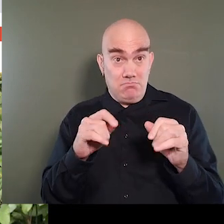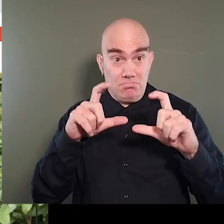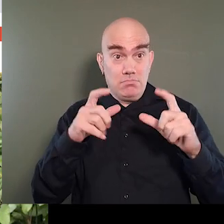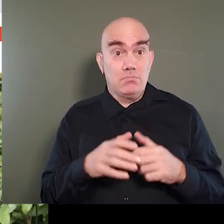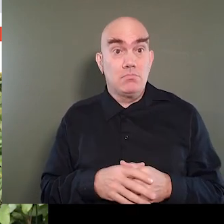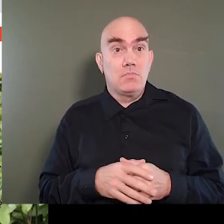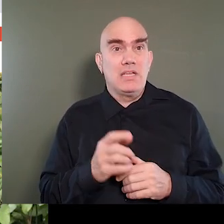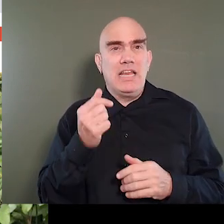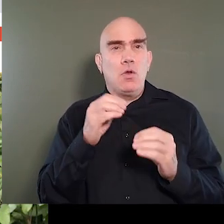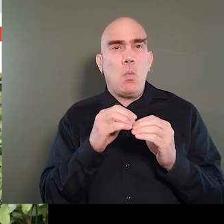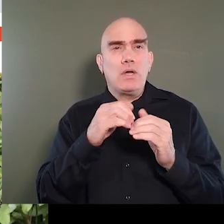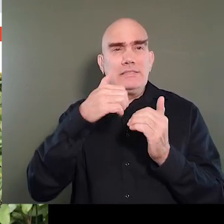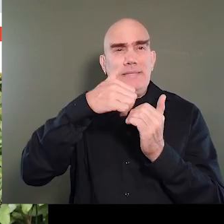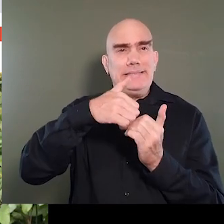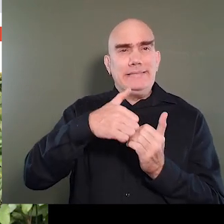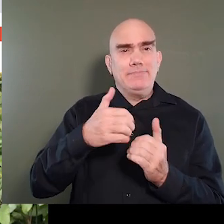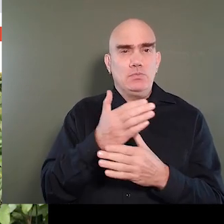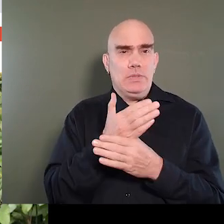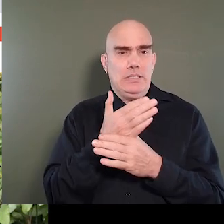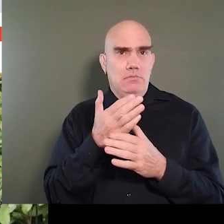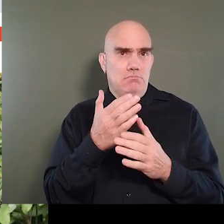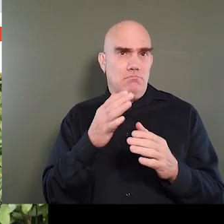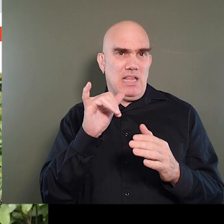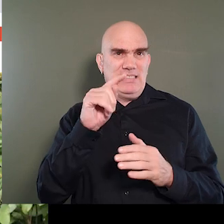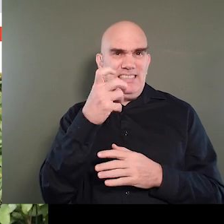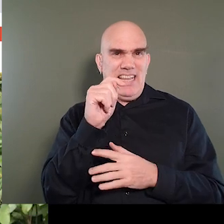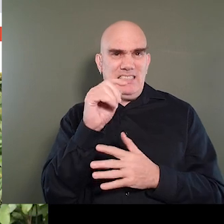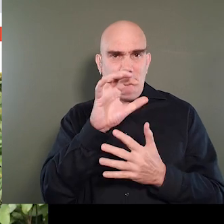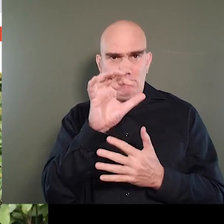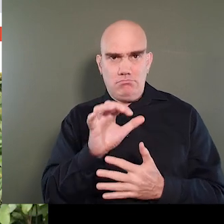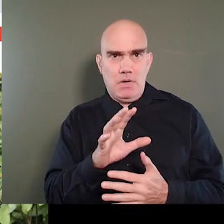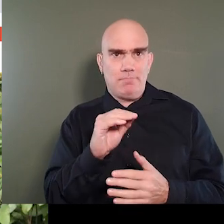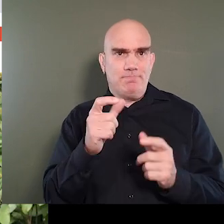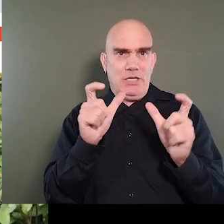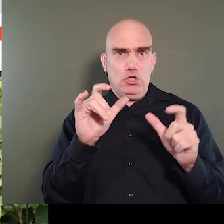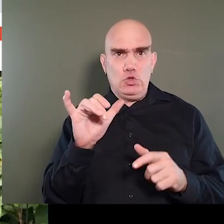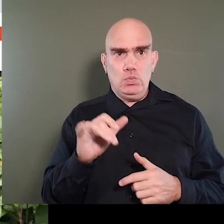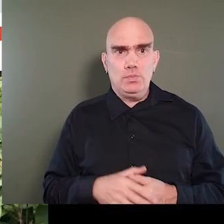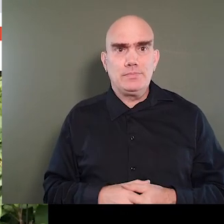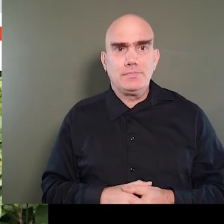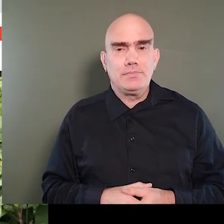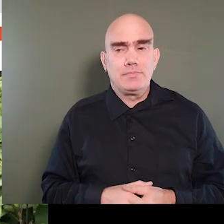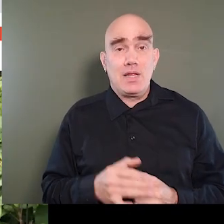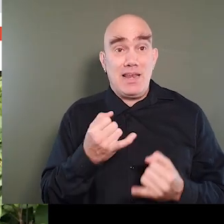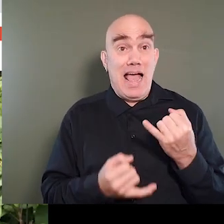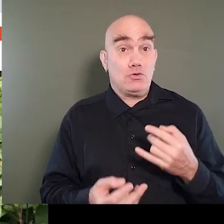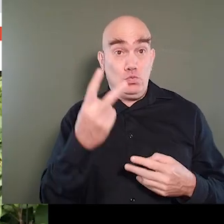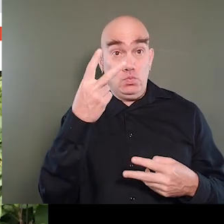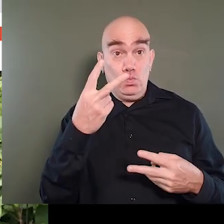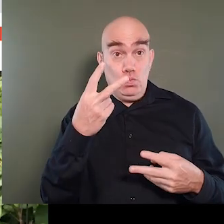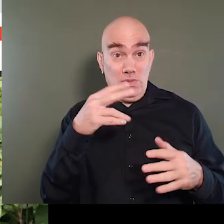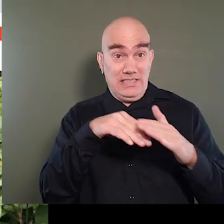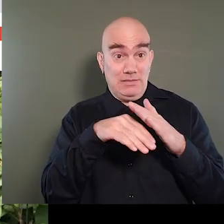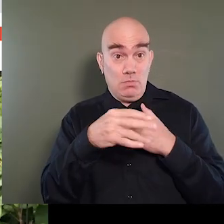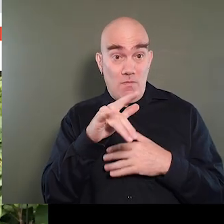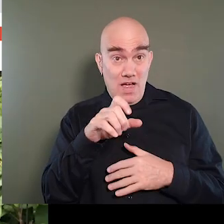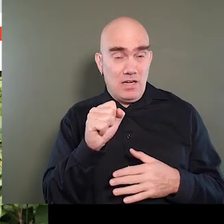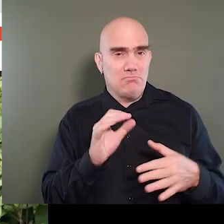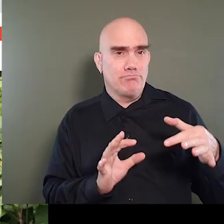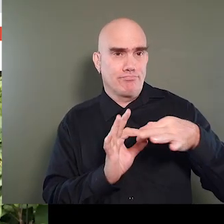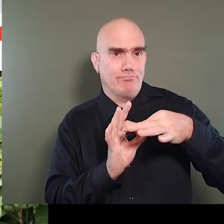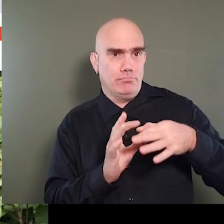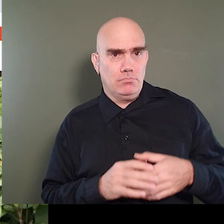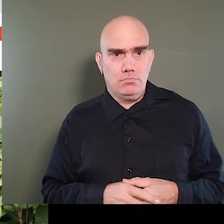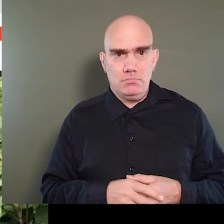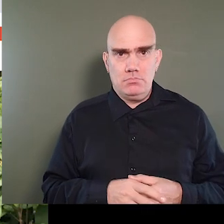scaling, there's a little more spacing between the text on your website and it's bigger. The last two accessibility profiles